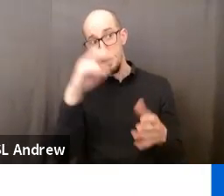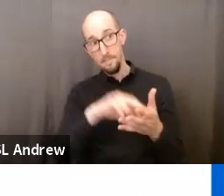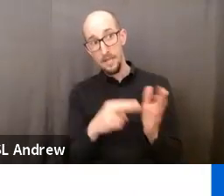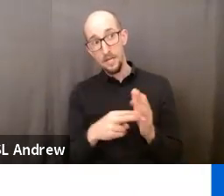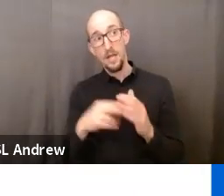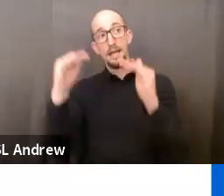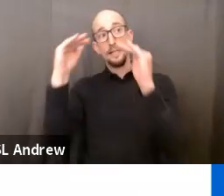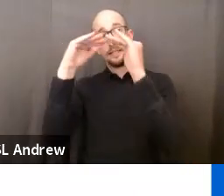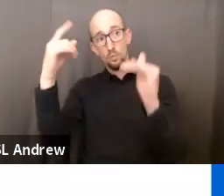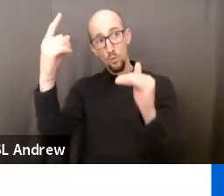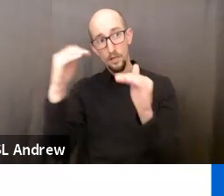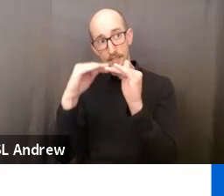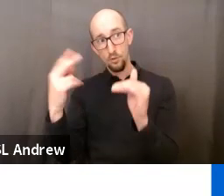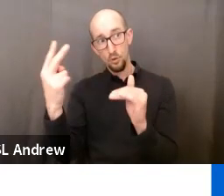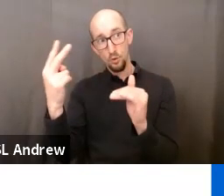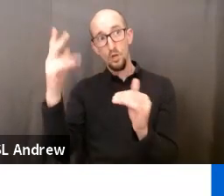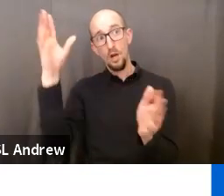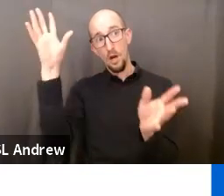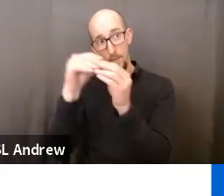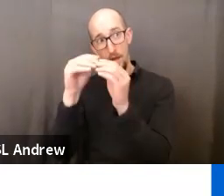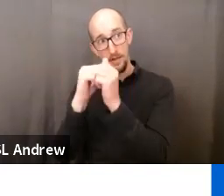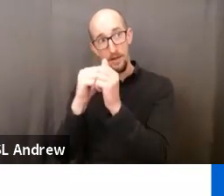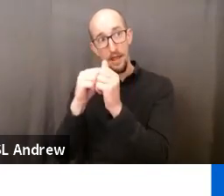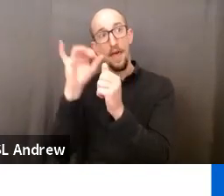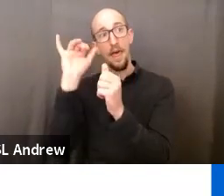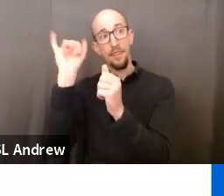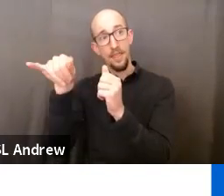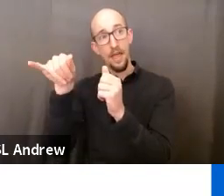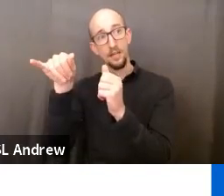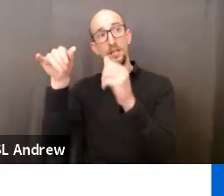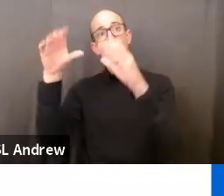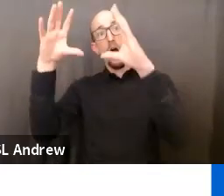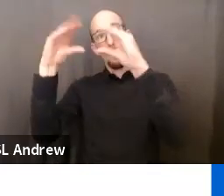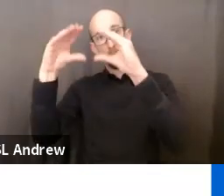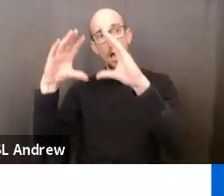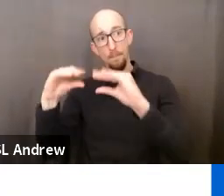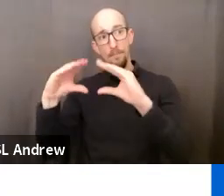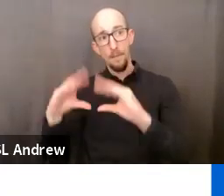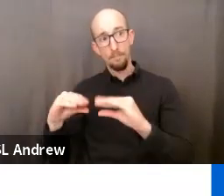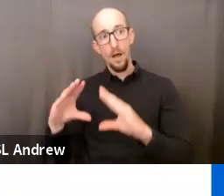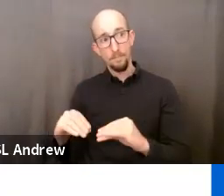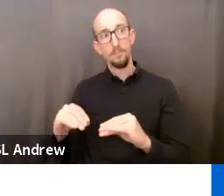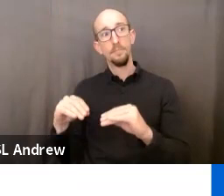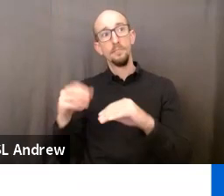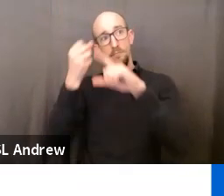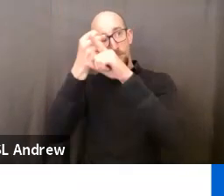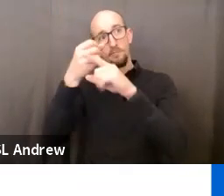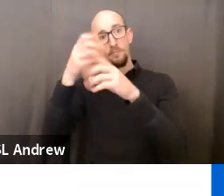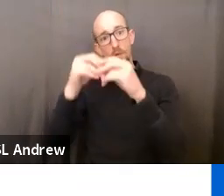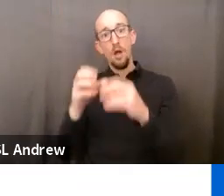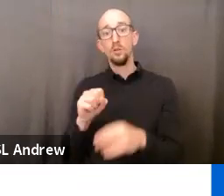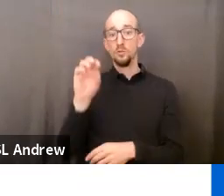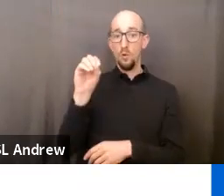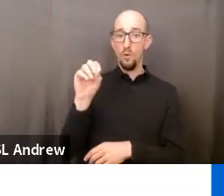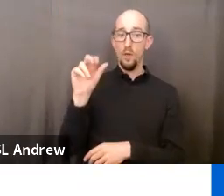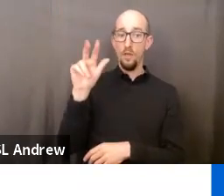combined and that combination continue all the way down? So 3, what is 3 and